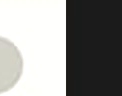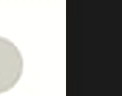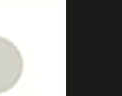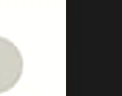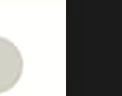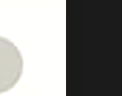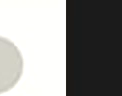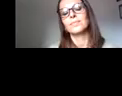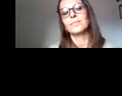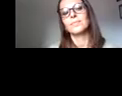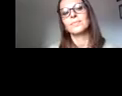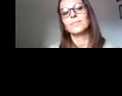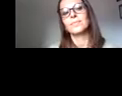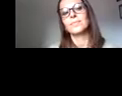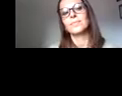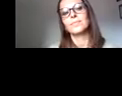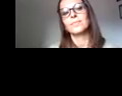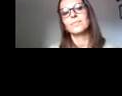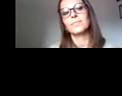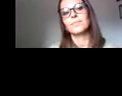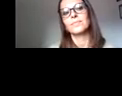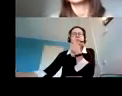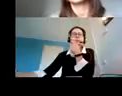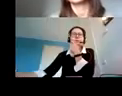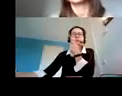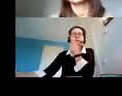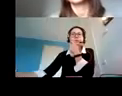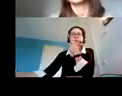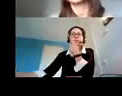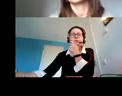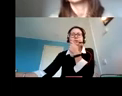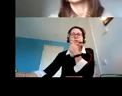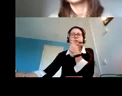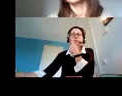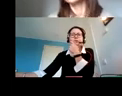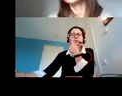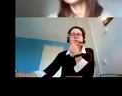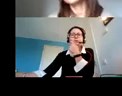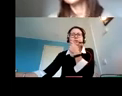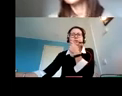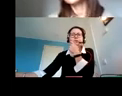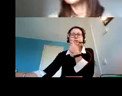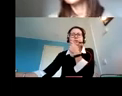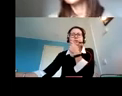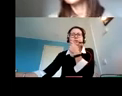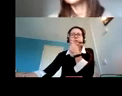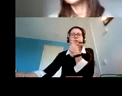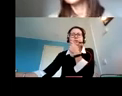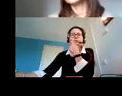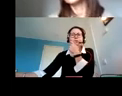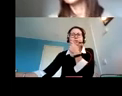Plan on Business and Human Rights, because as maybe many of you perfectly know, it's my